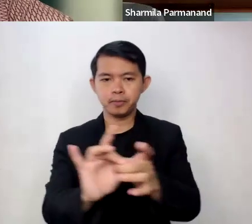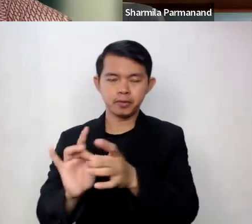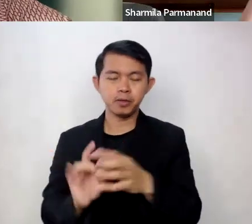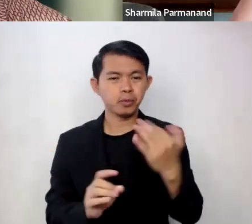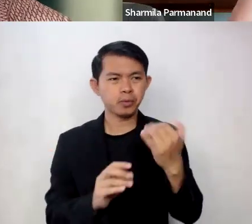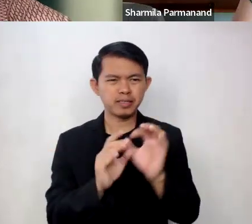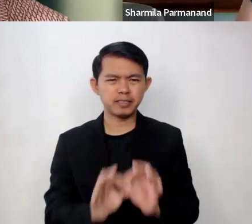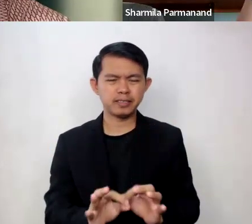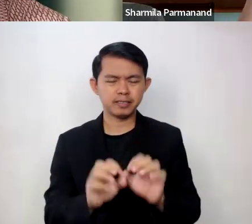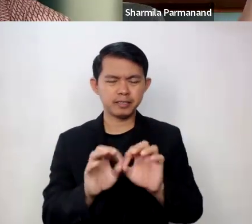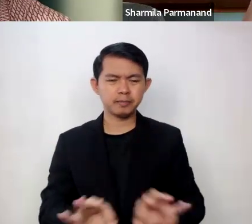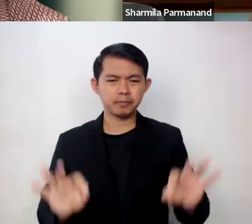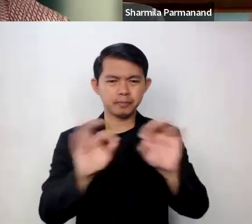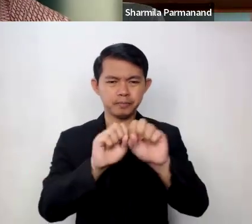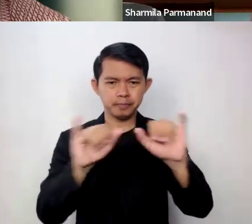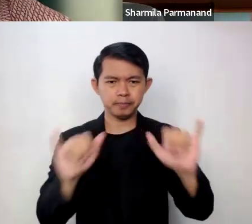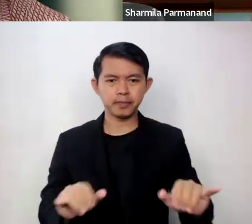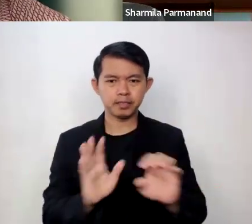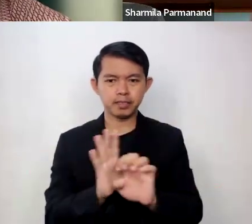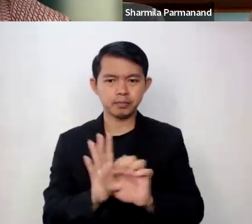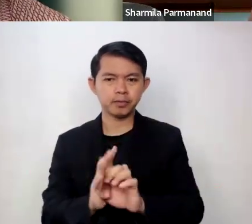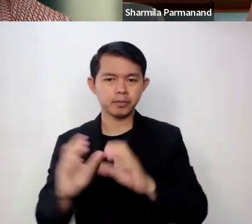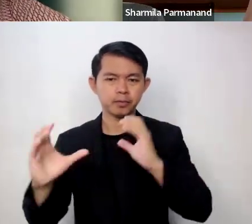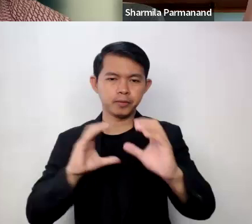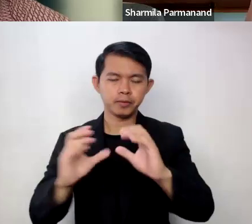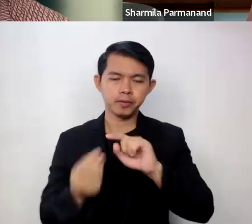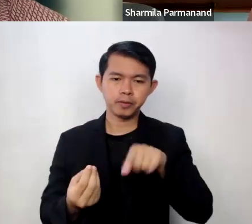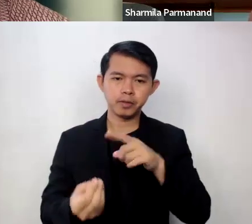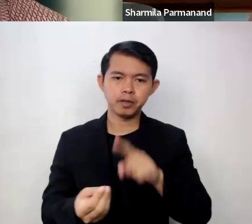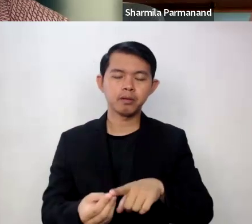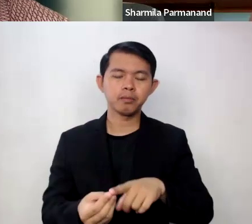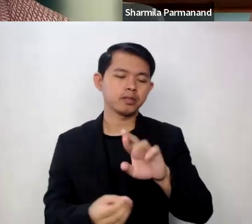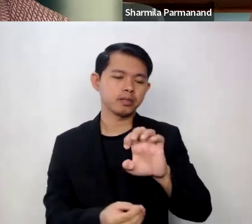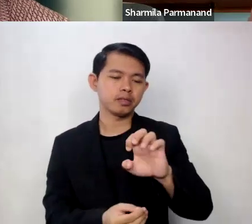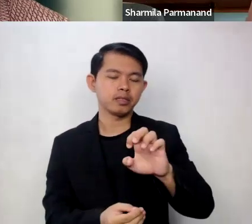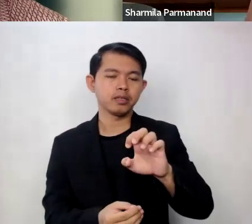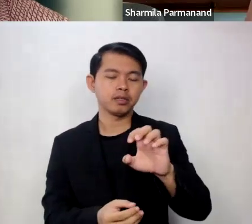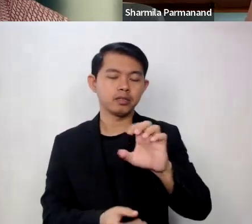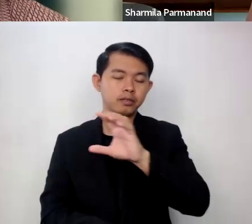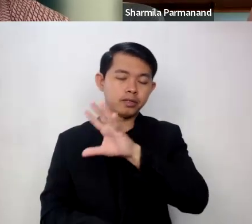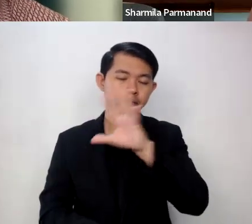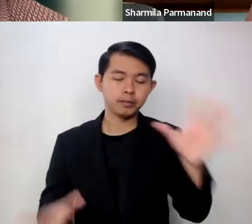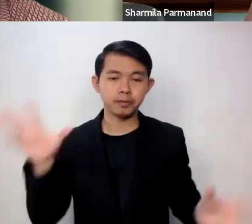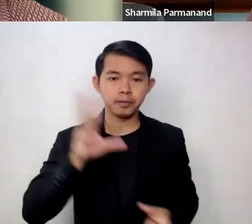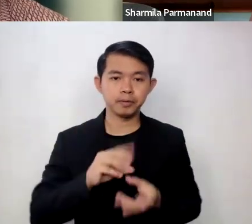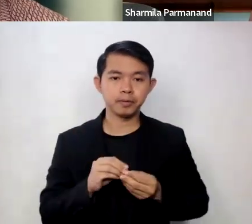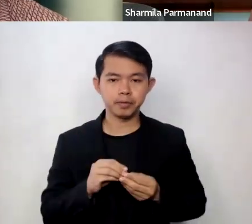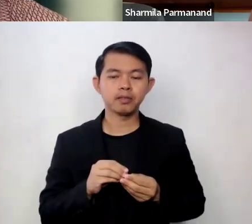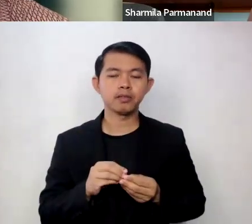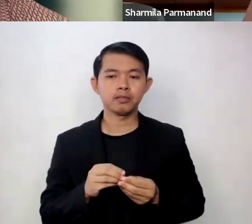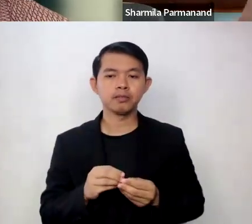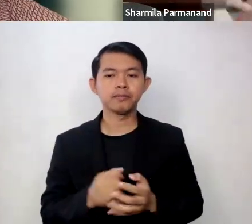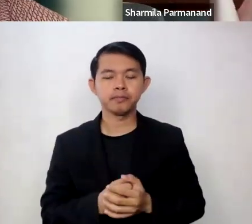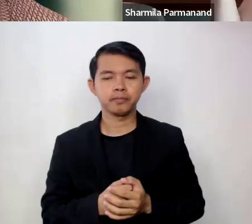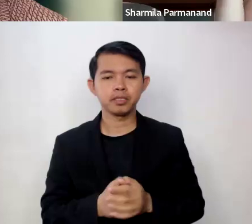So one example would be the conversation on reproductive rights, which in some ways is a bit of a really frustrating